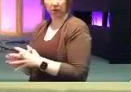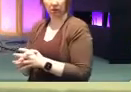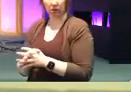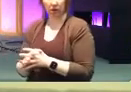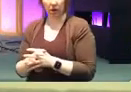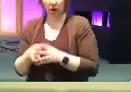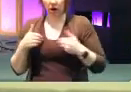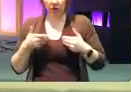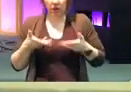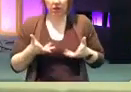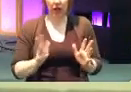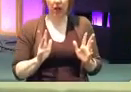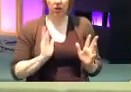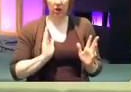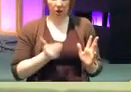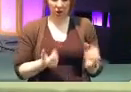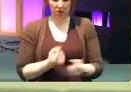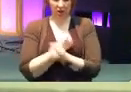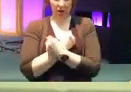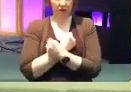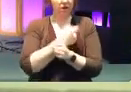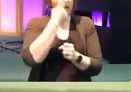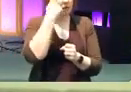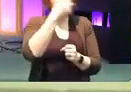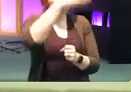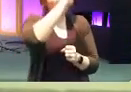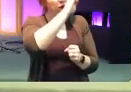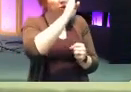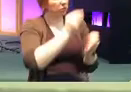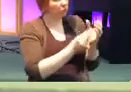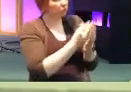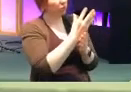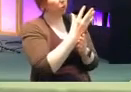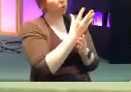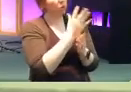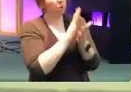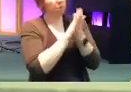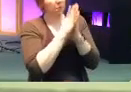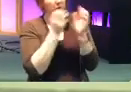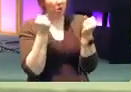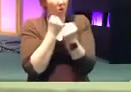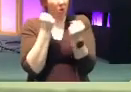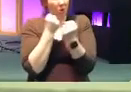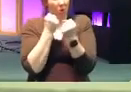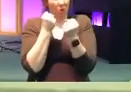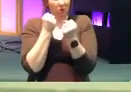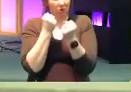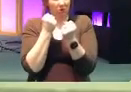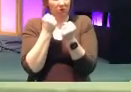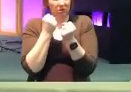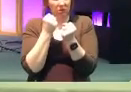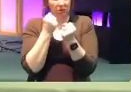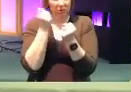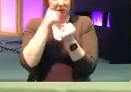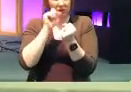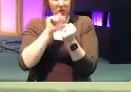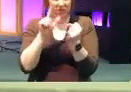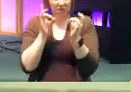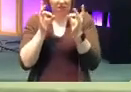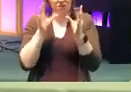Have we allowed our love for God to grow cold in the midst of all this wickedness and